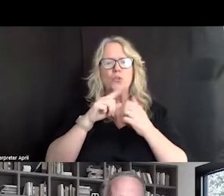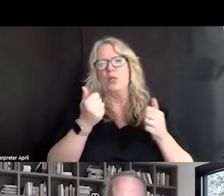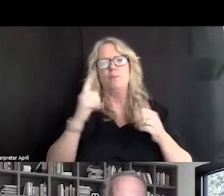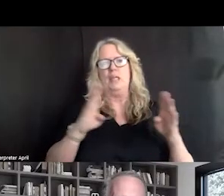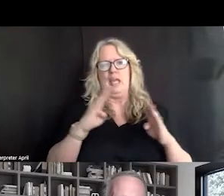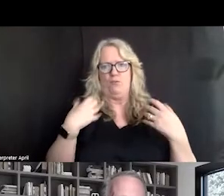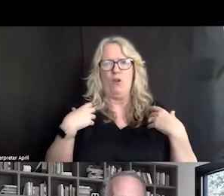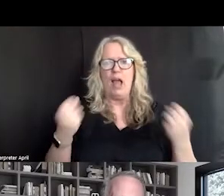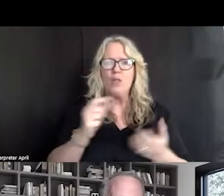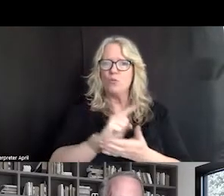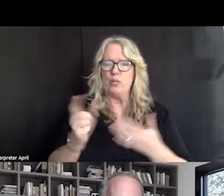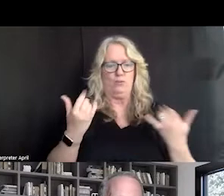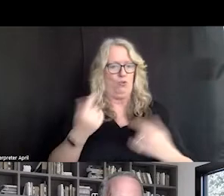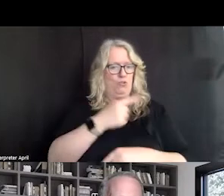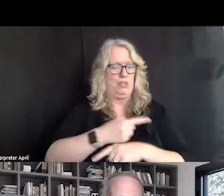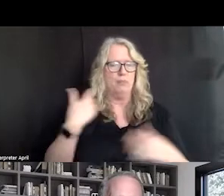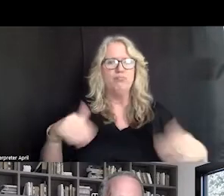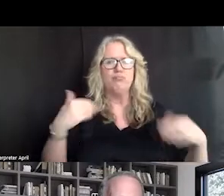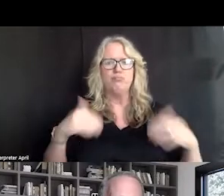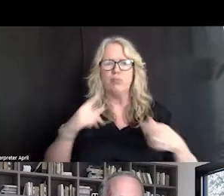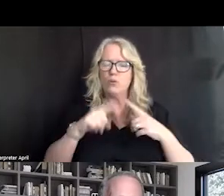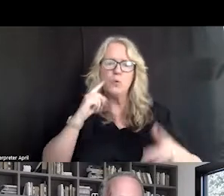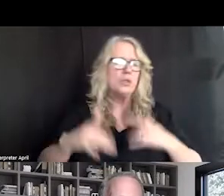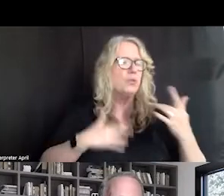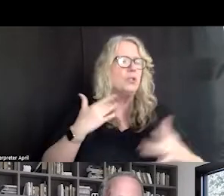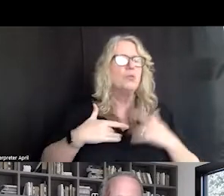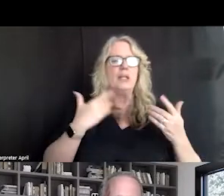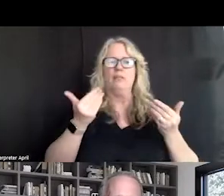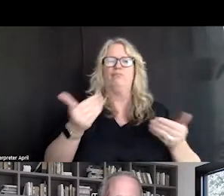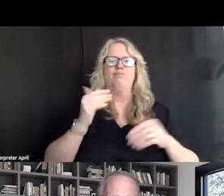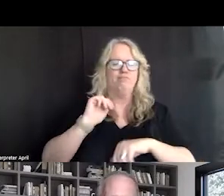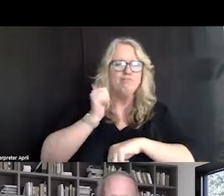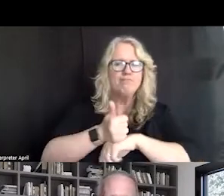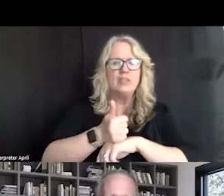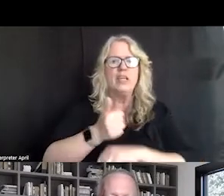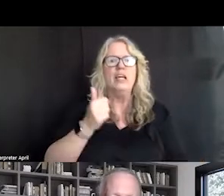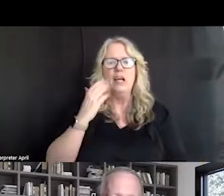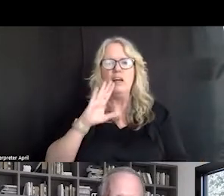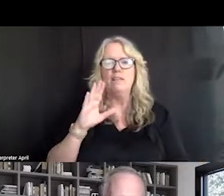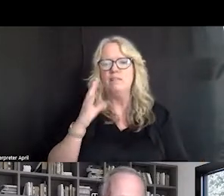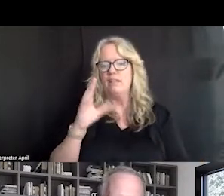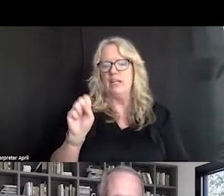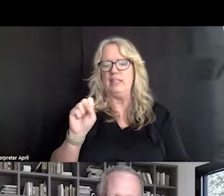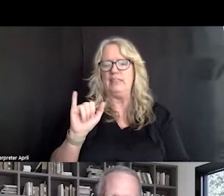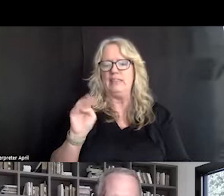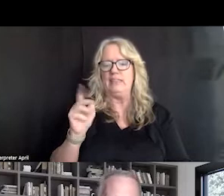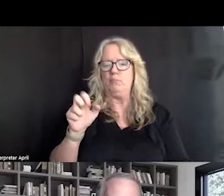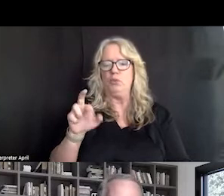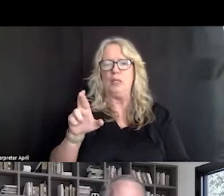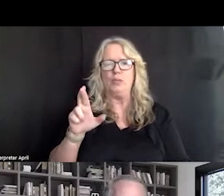And today we're really excited about the launch of a simulator, a calculator